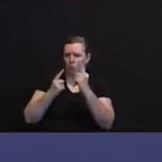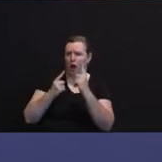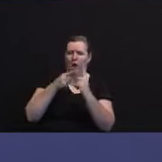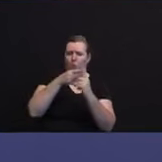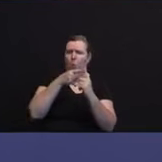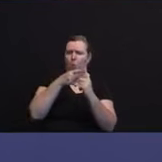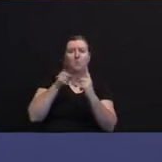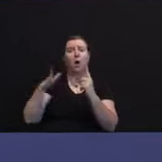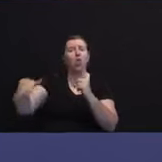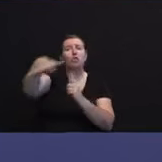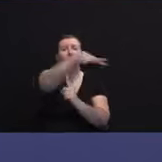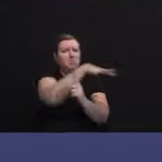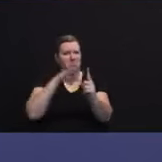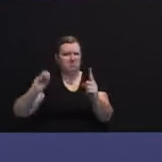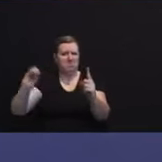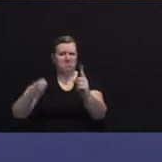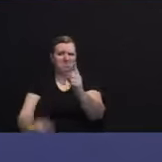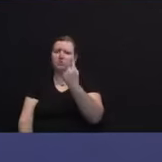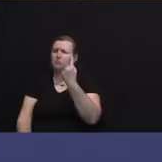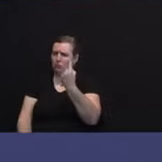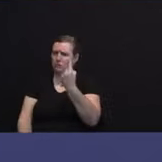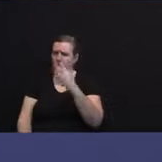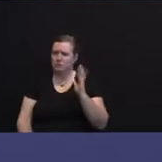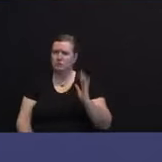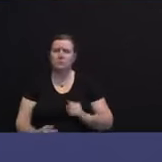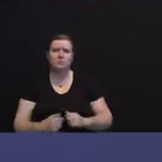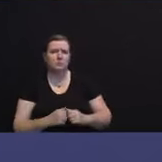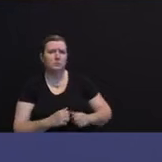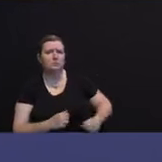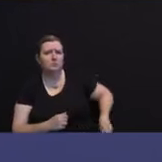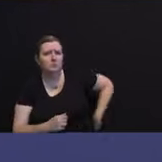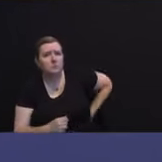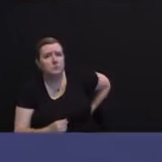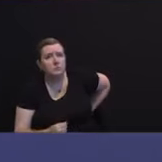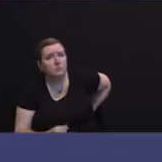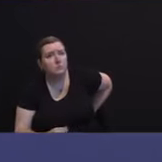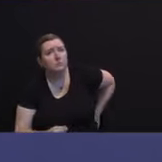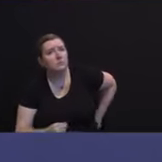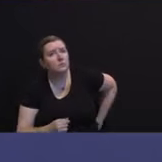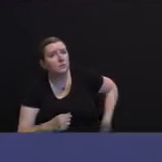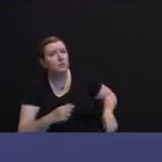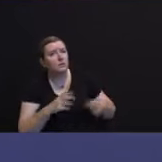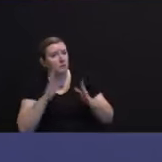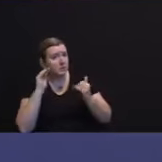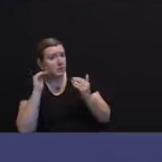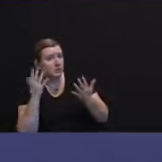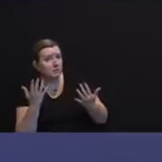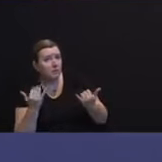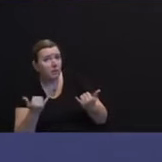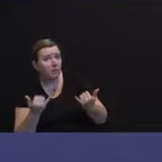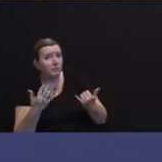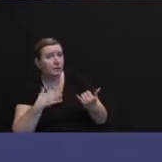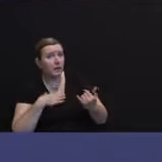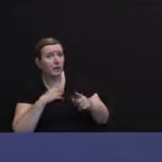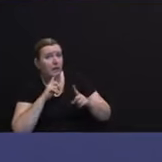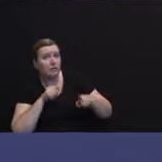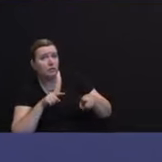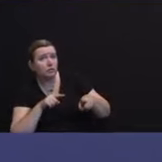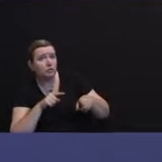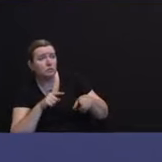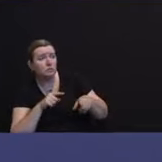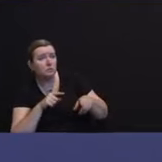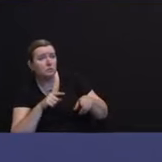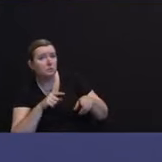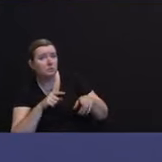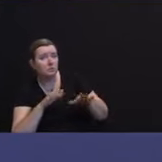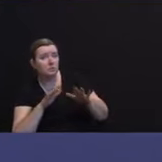the tough decisions we've taken, you probably are aware, you probably anticipate by now that my answer would be we're not trying to